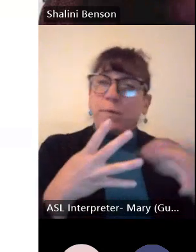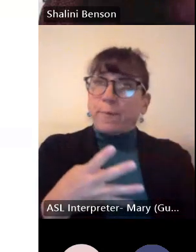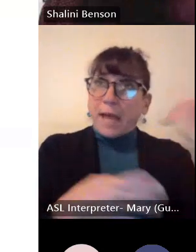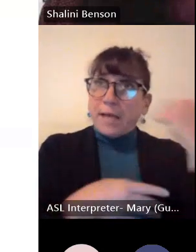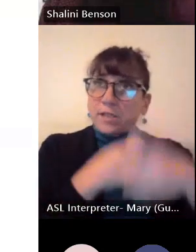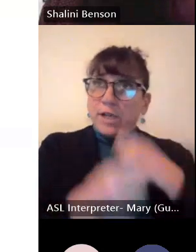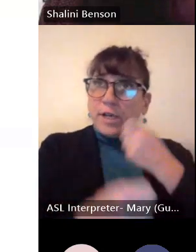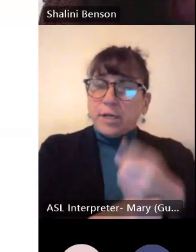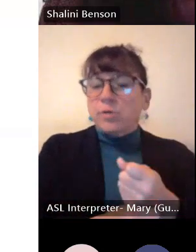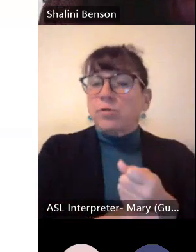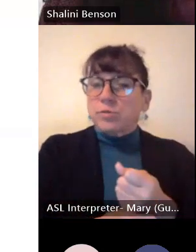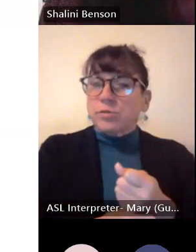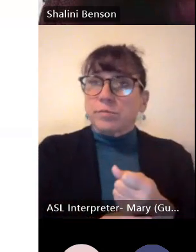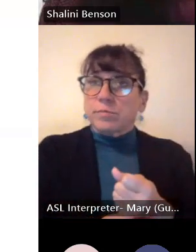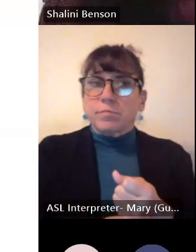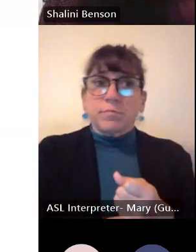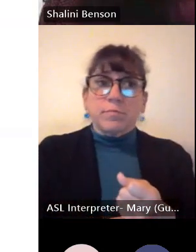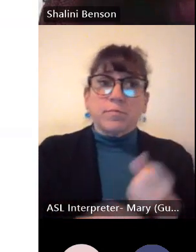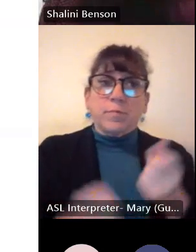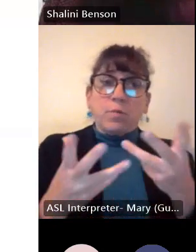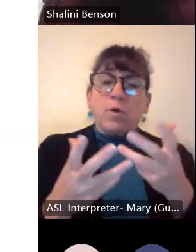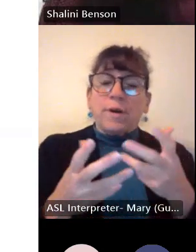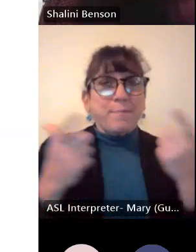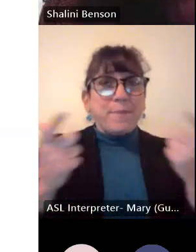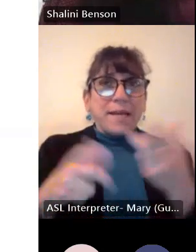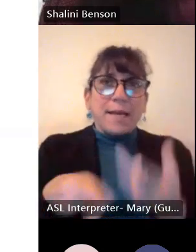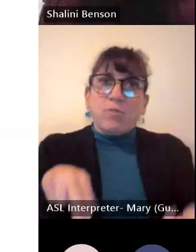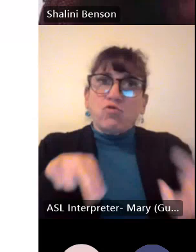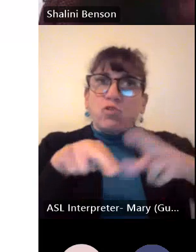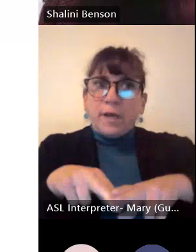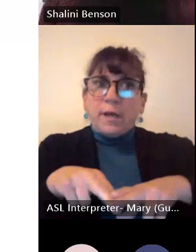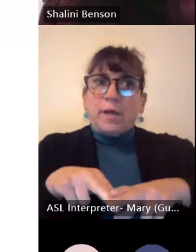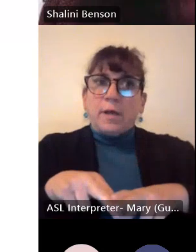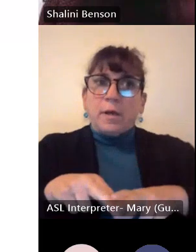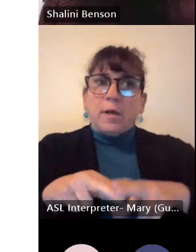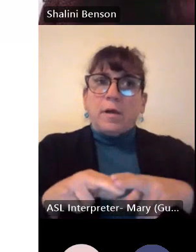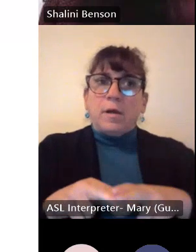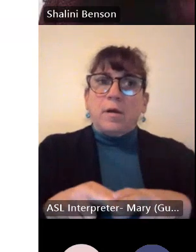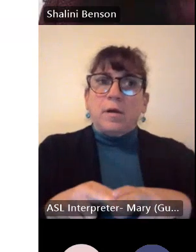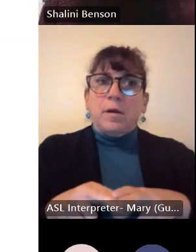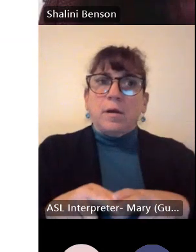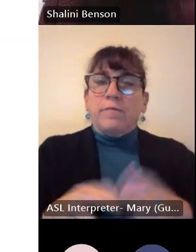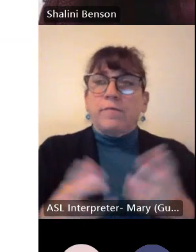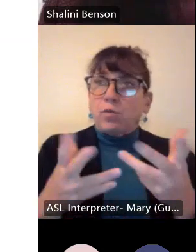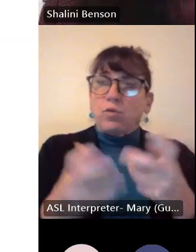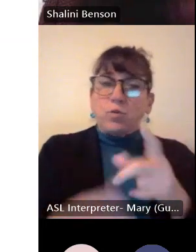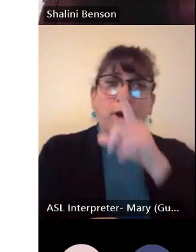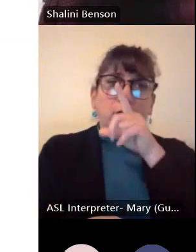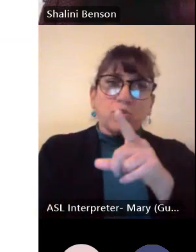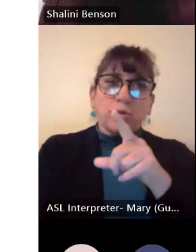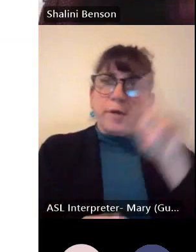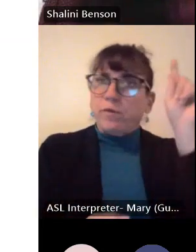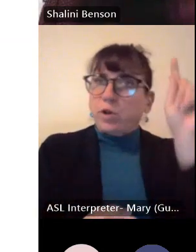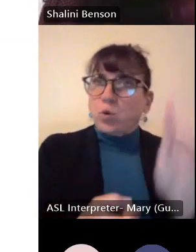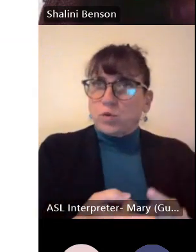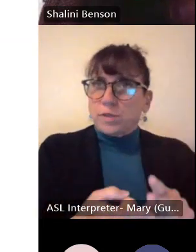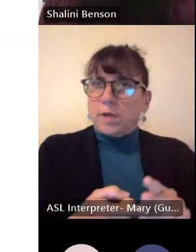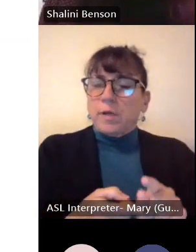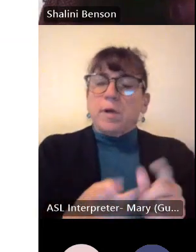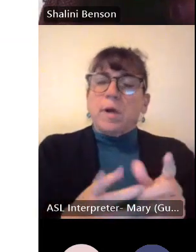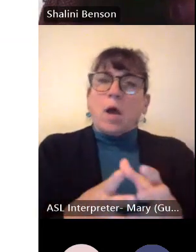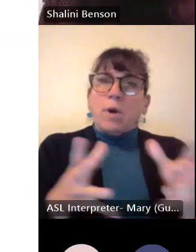want to, if you want a big increase, for example, in a program, or if you want to actually reduce how much you're spending